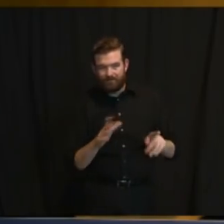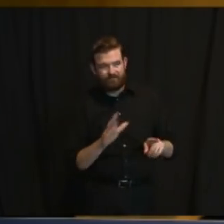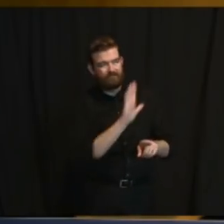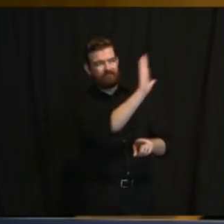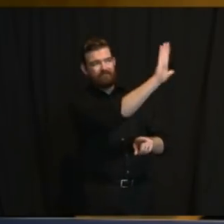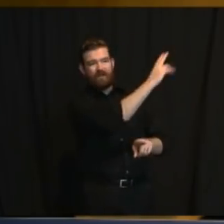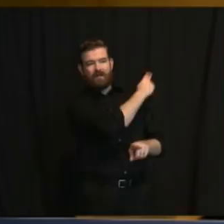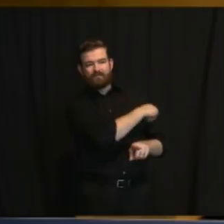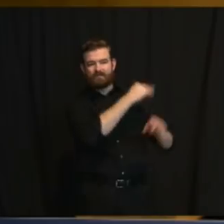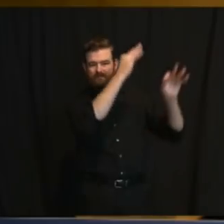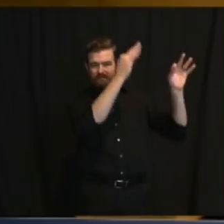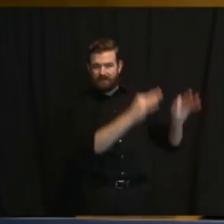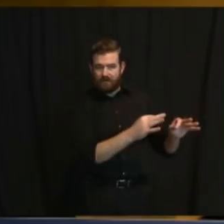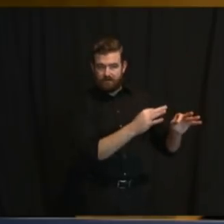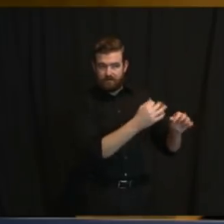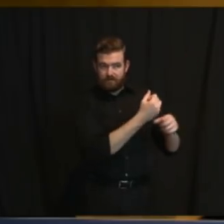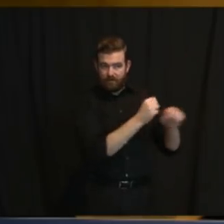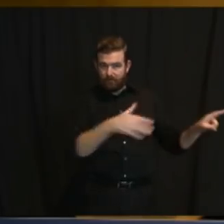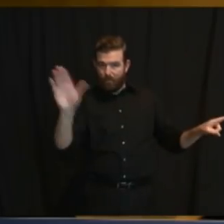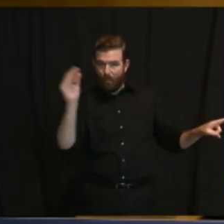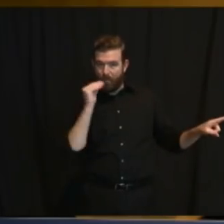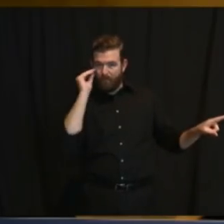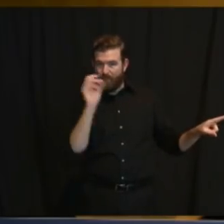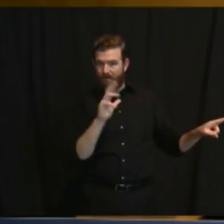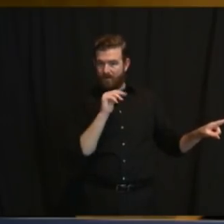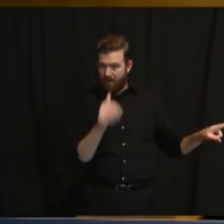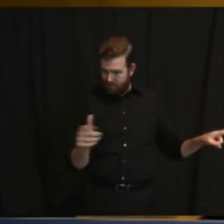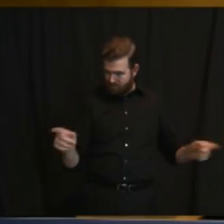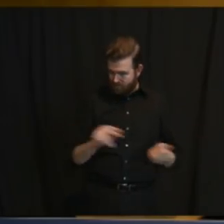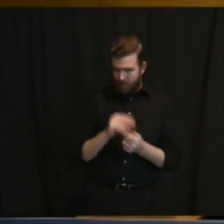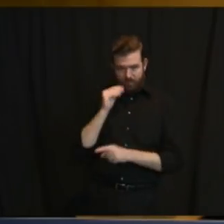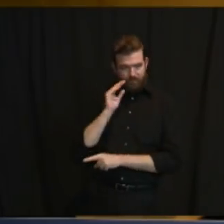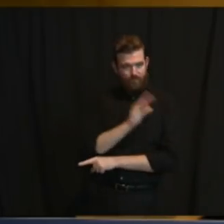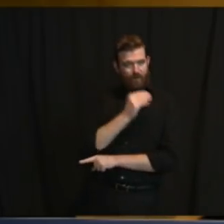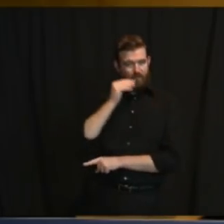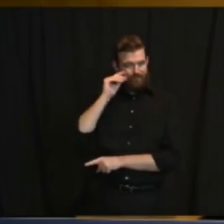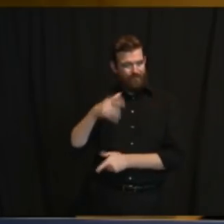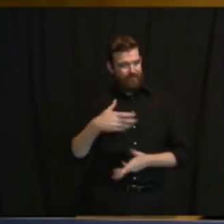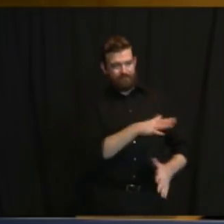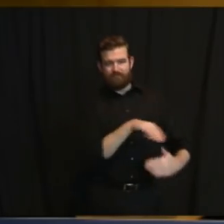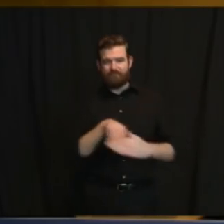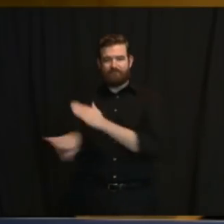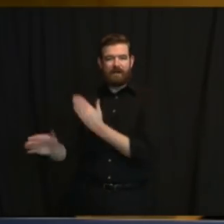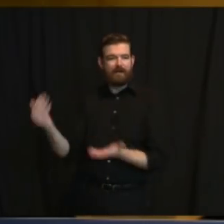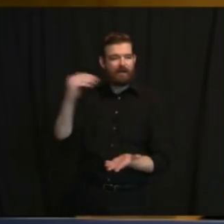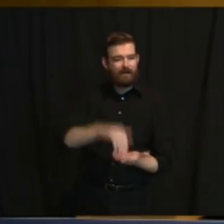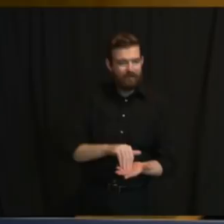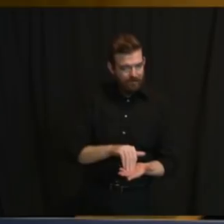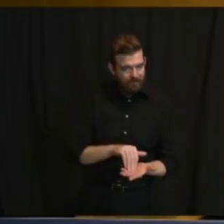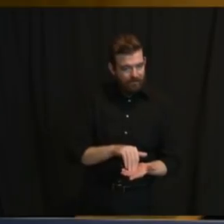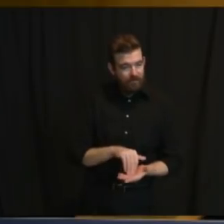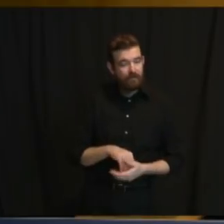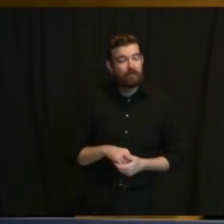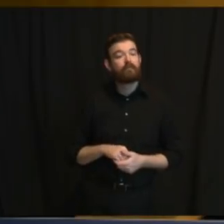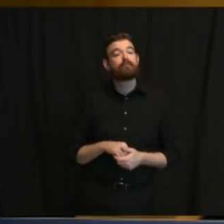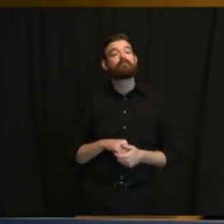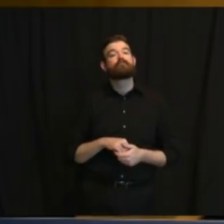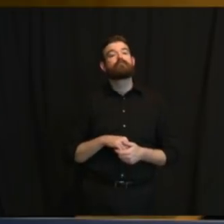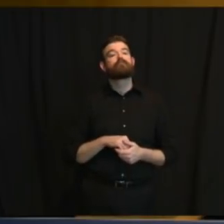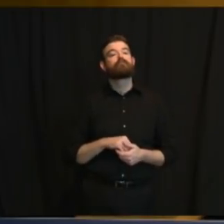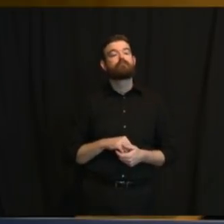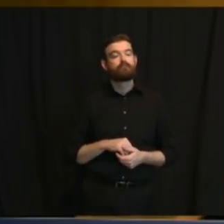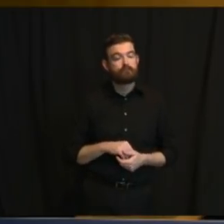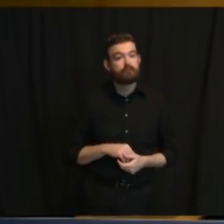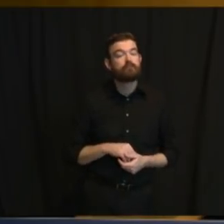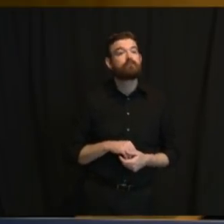made by the hospital. But if they had tested positive for COVID-19, or if they were a